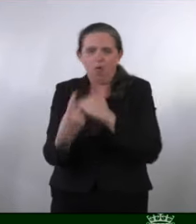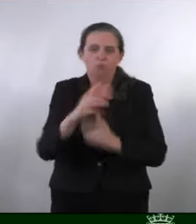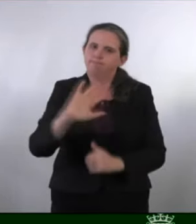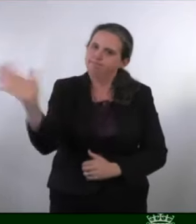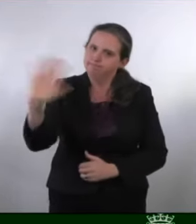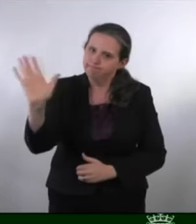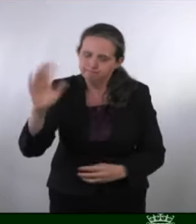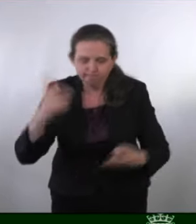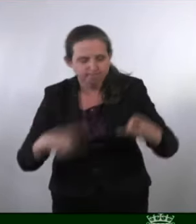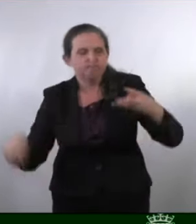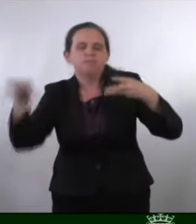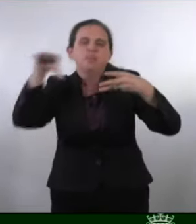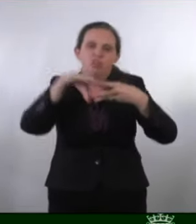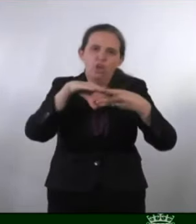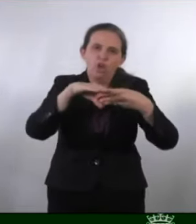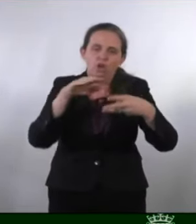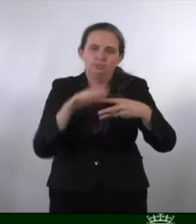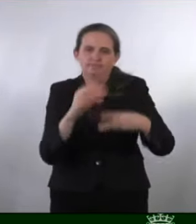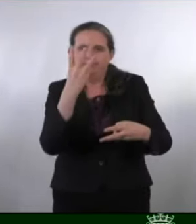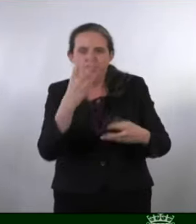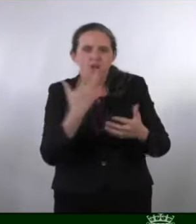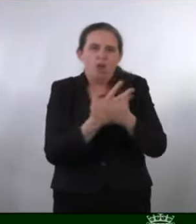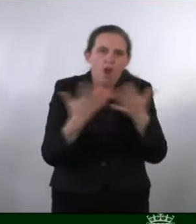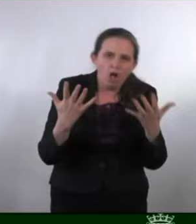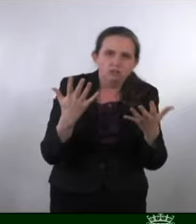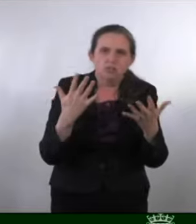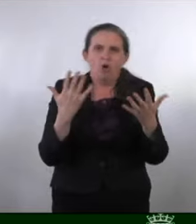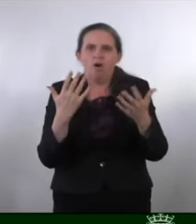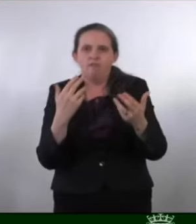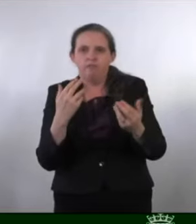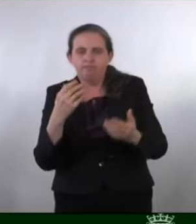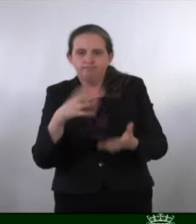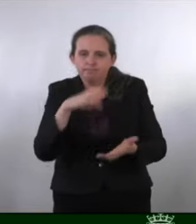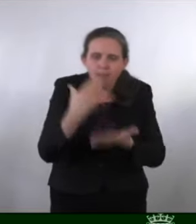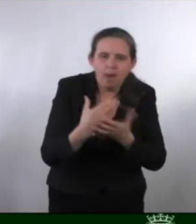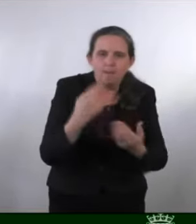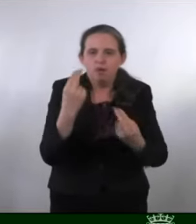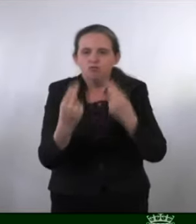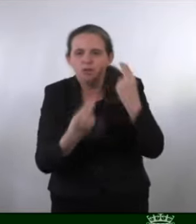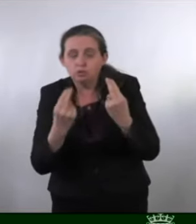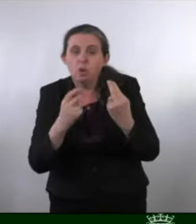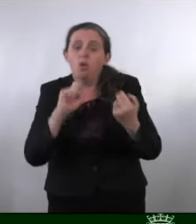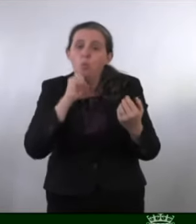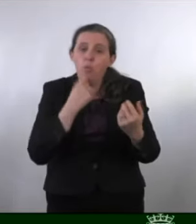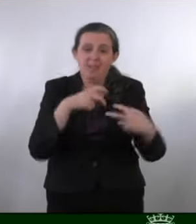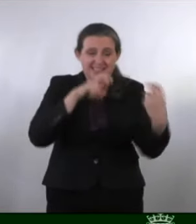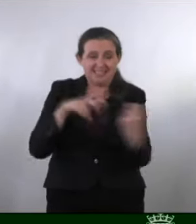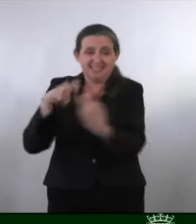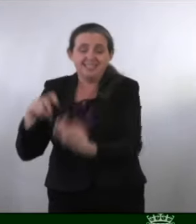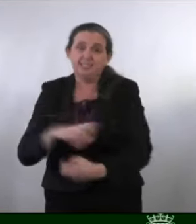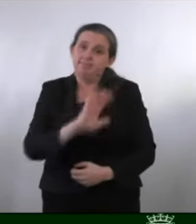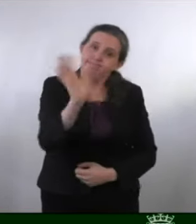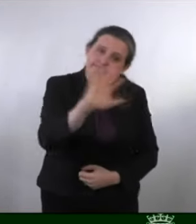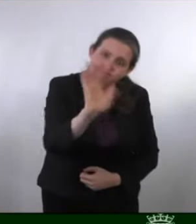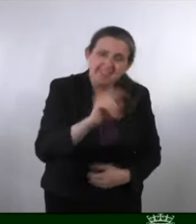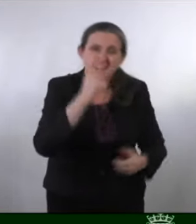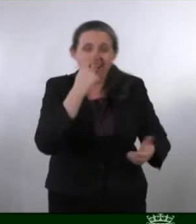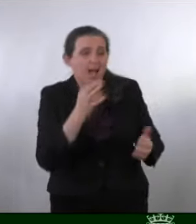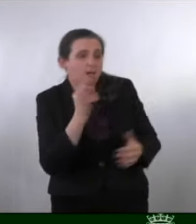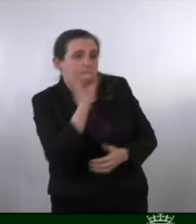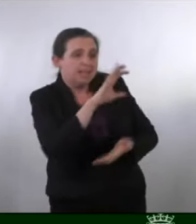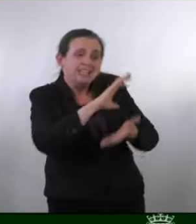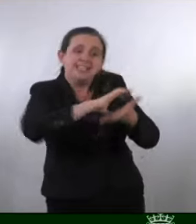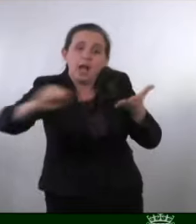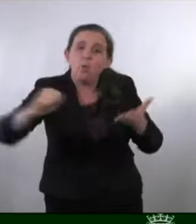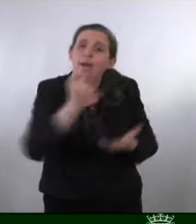close, along with all forms of hospitality except for delivery and takeaways. And I'm very sorry, obviously, for the